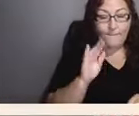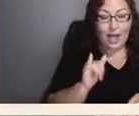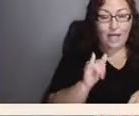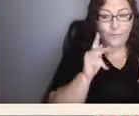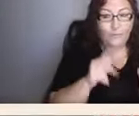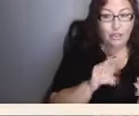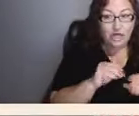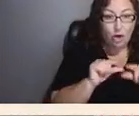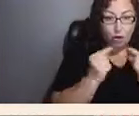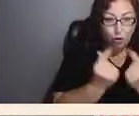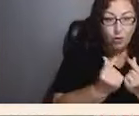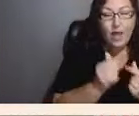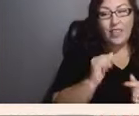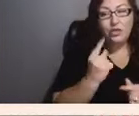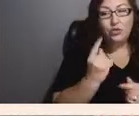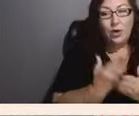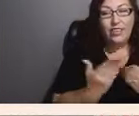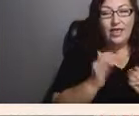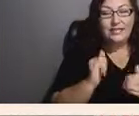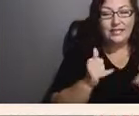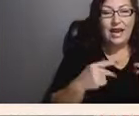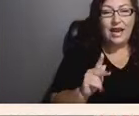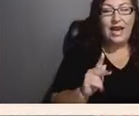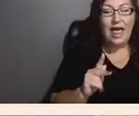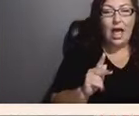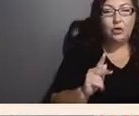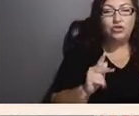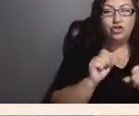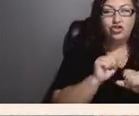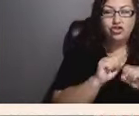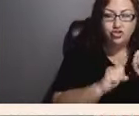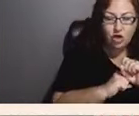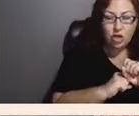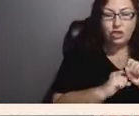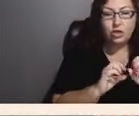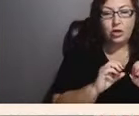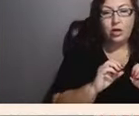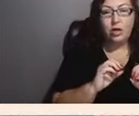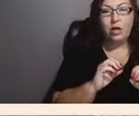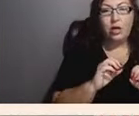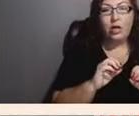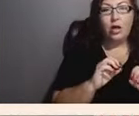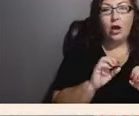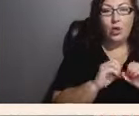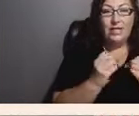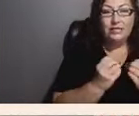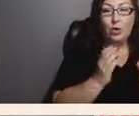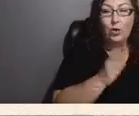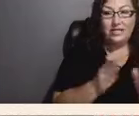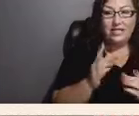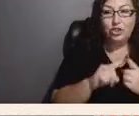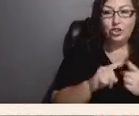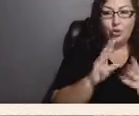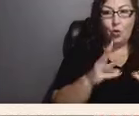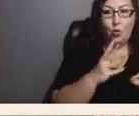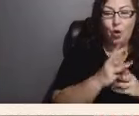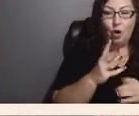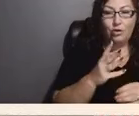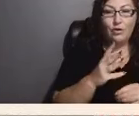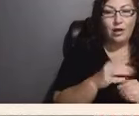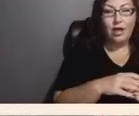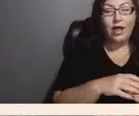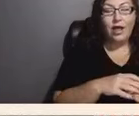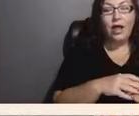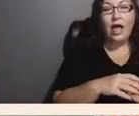things that allows a structured organization to the world around them. And an example that I